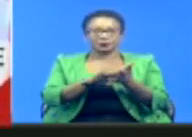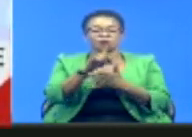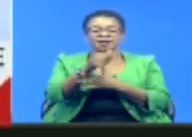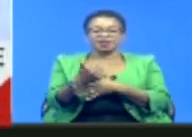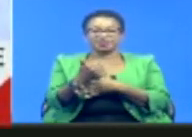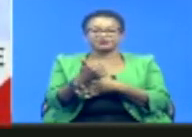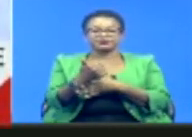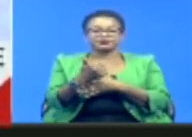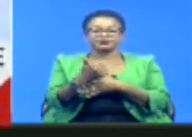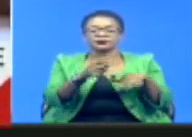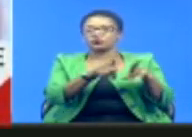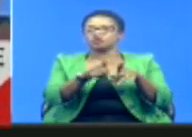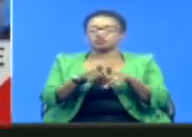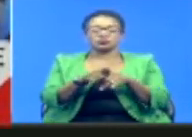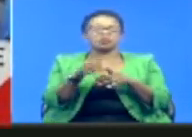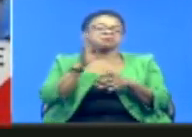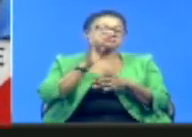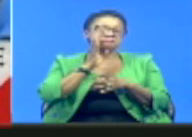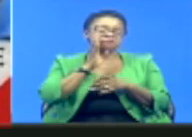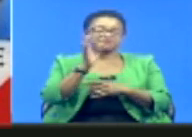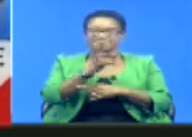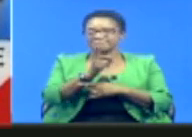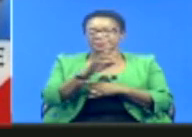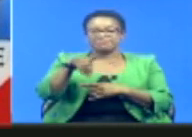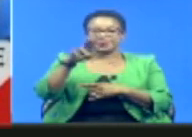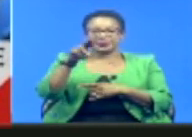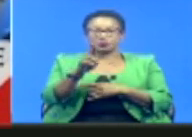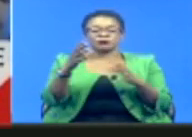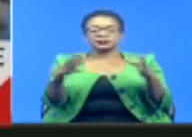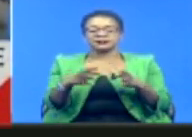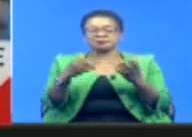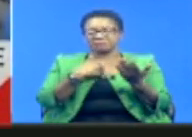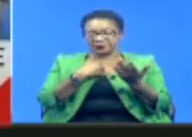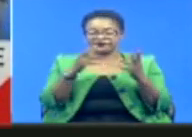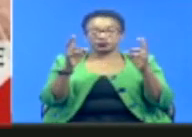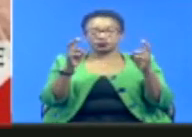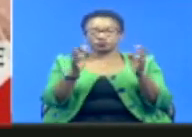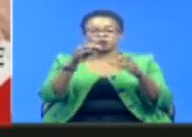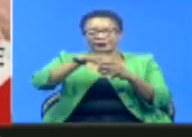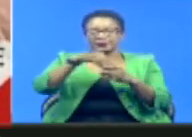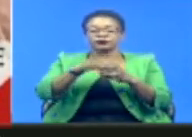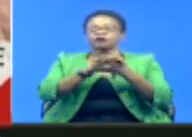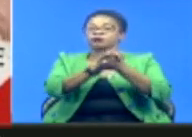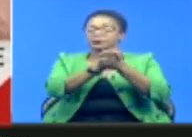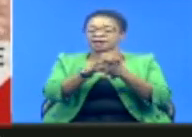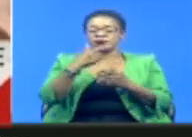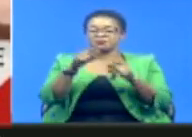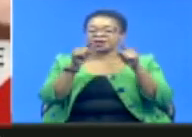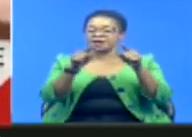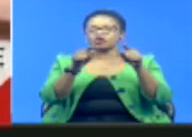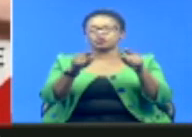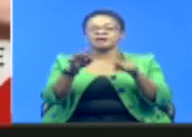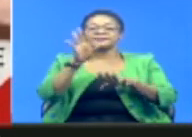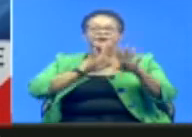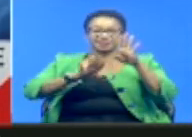na hakuna kuleta vitina. The PNU team has also taken issue with leaders within Jubilee, whom they have accused of frustrating the